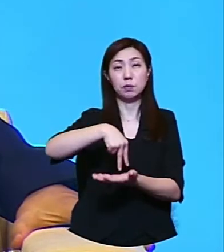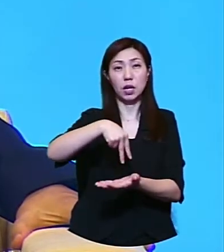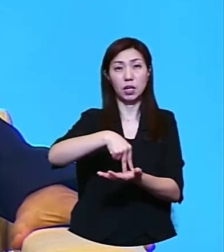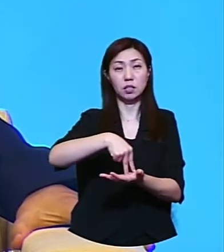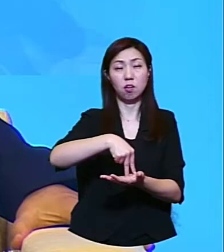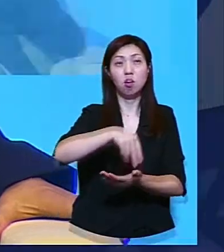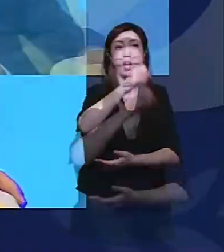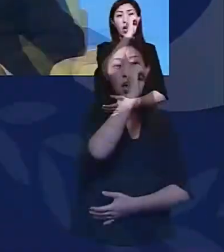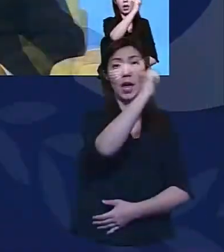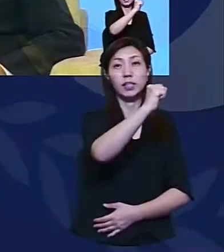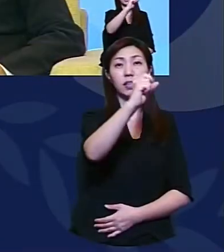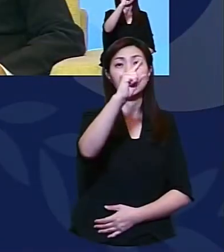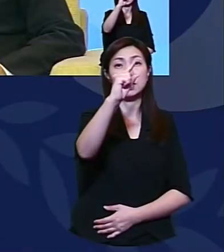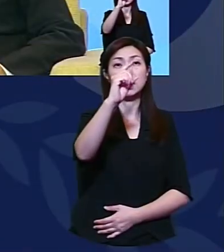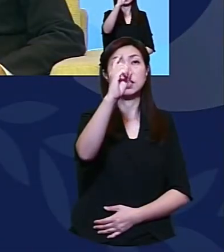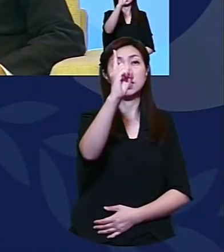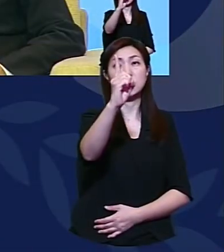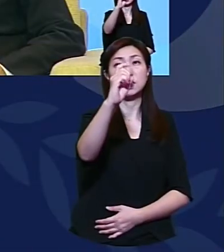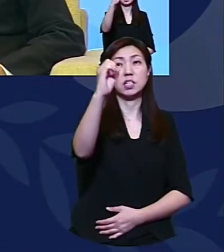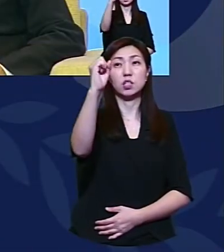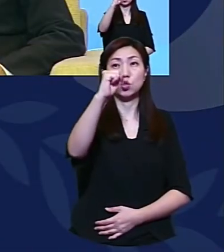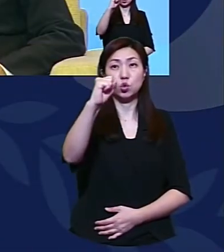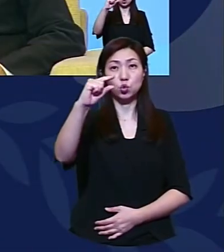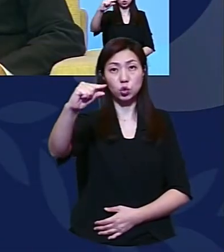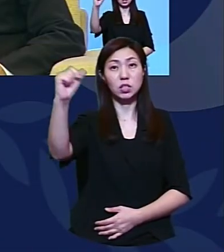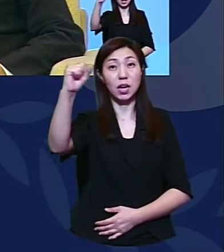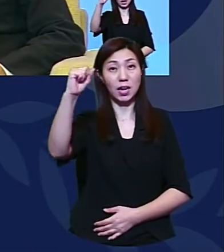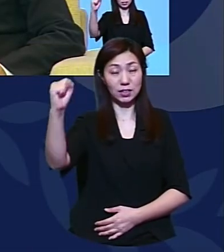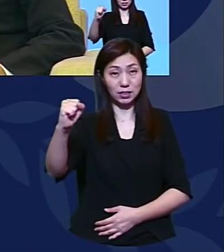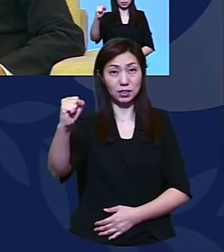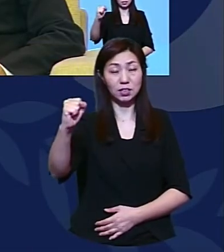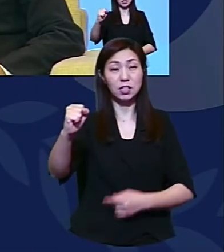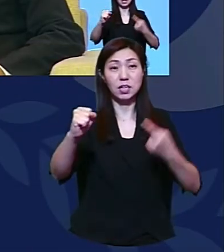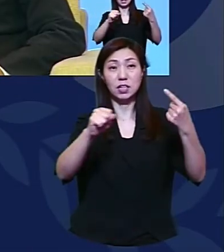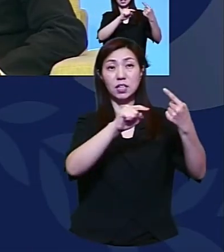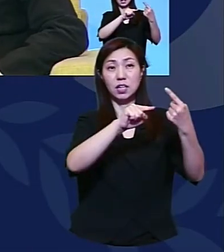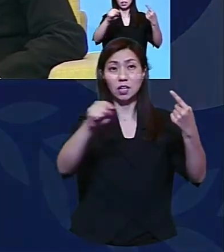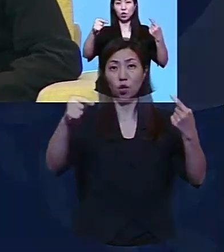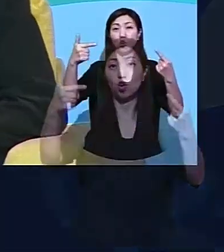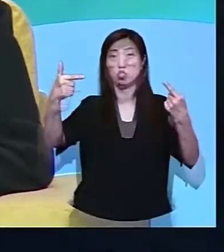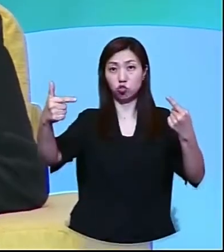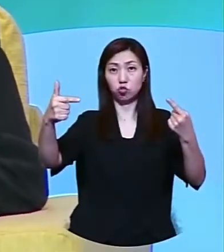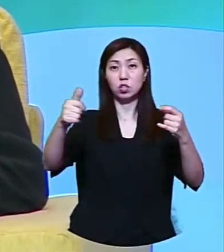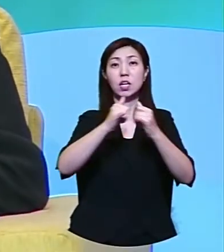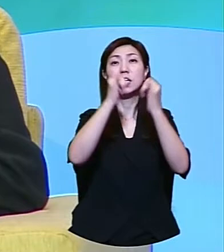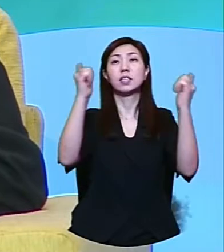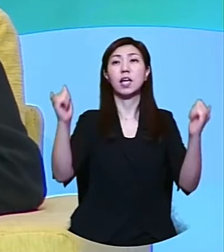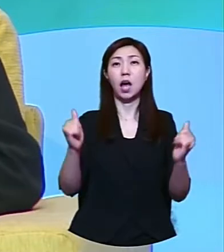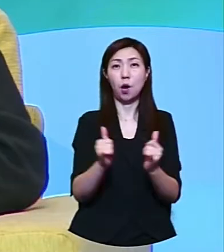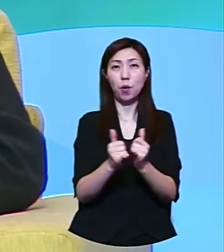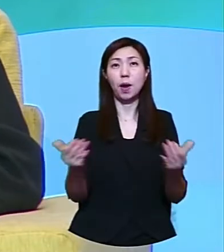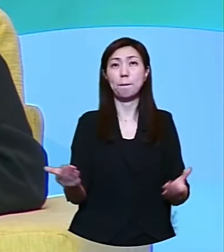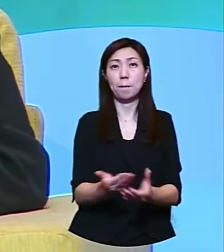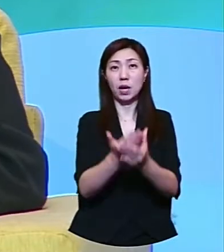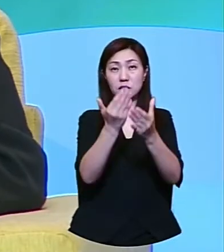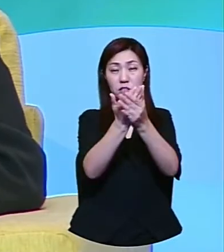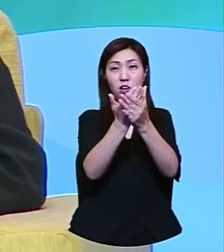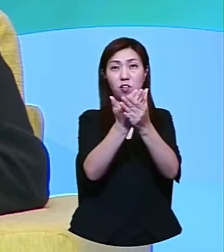6, or social development related, or? Yes, as you